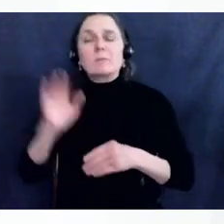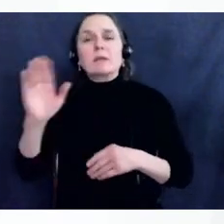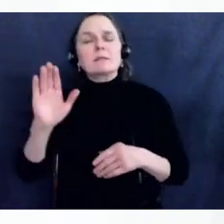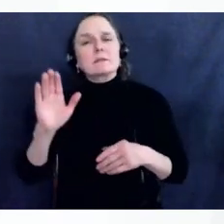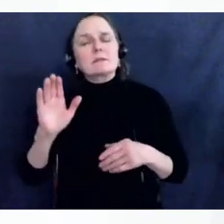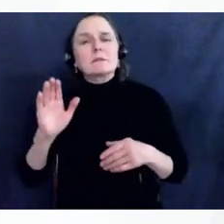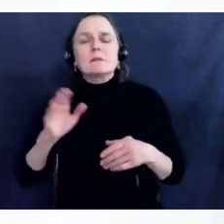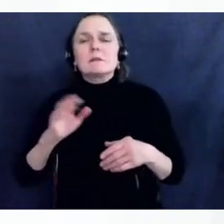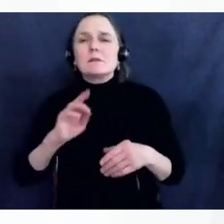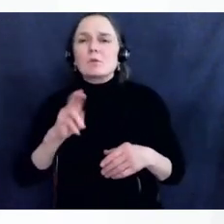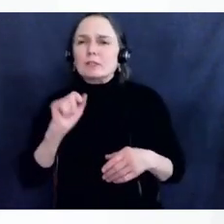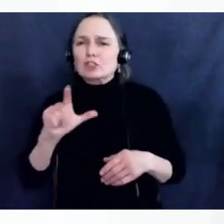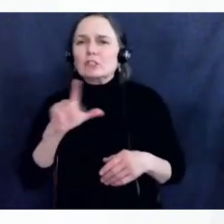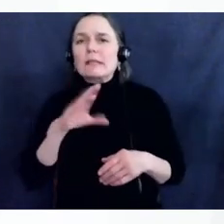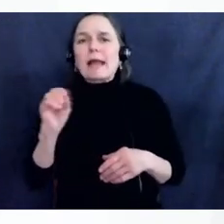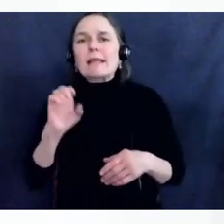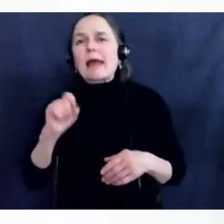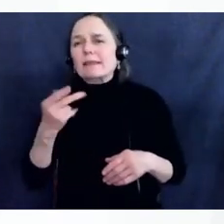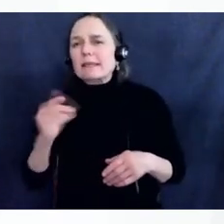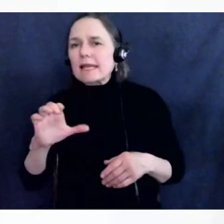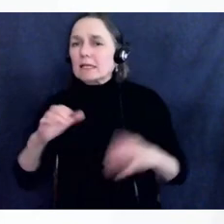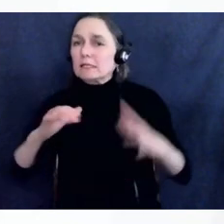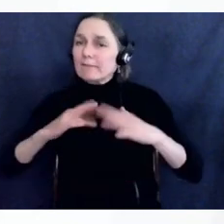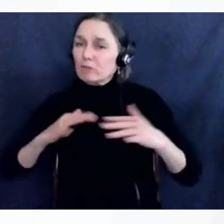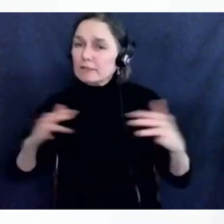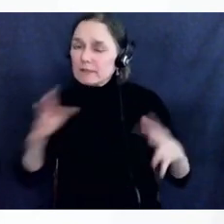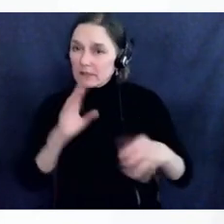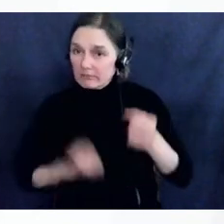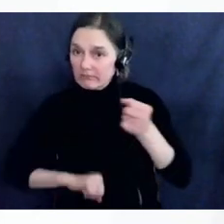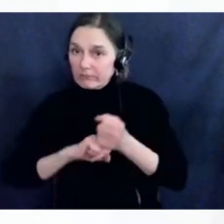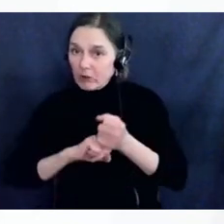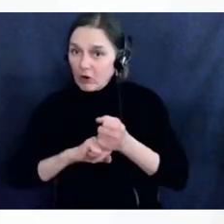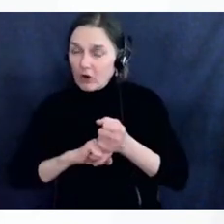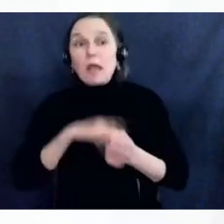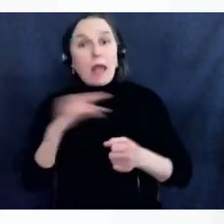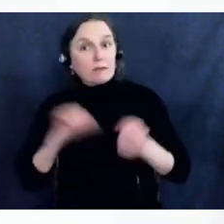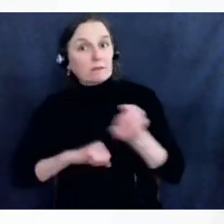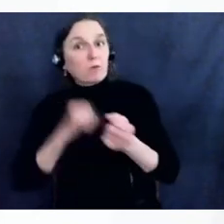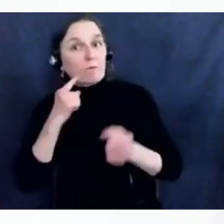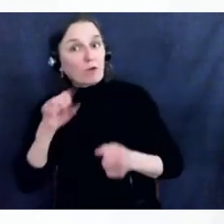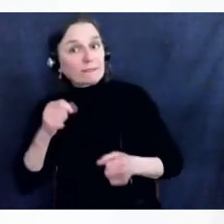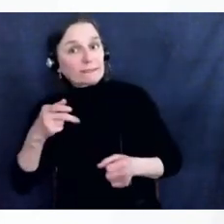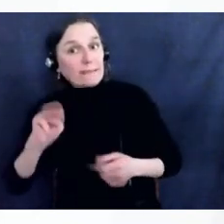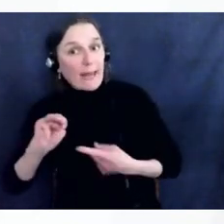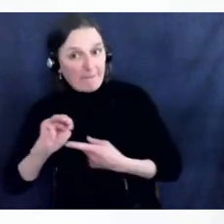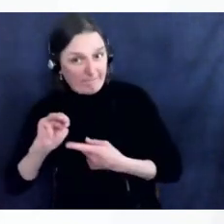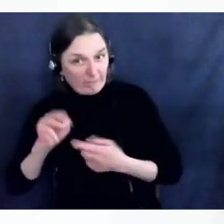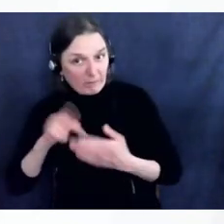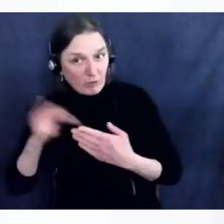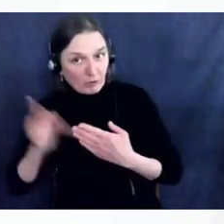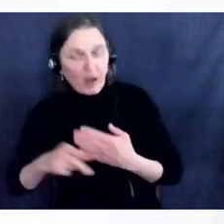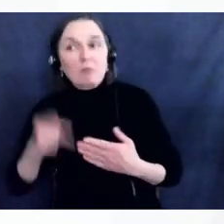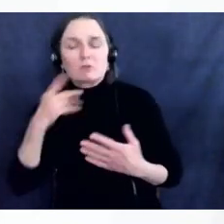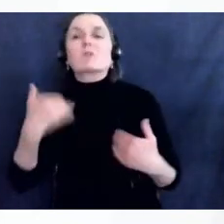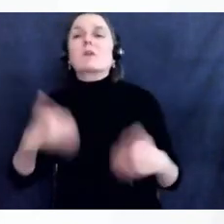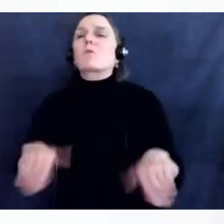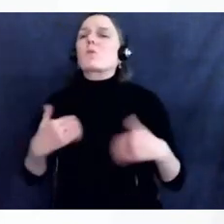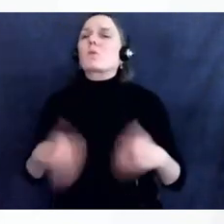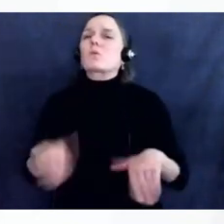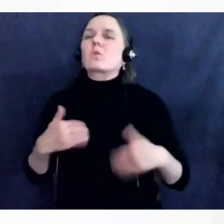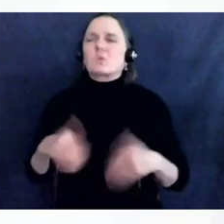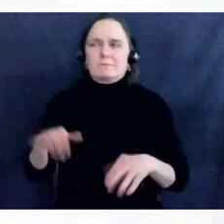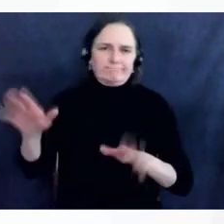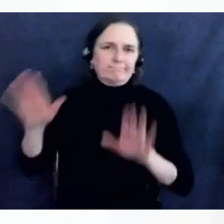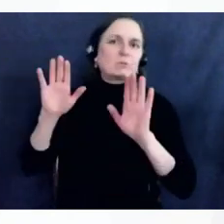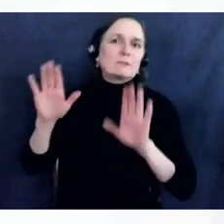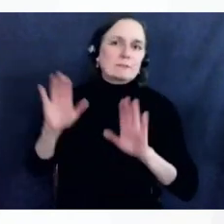in STEM is well known. Also, his openness and honesty made it clear that he would be a fantastic